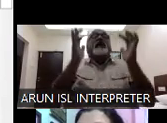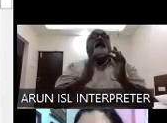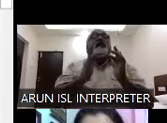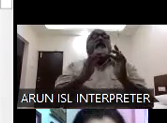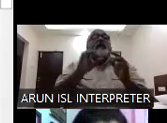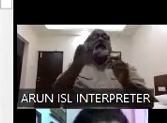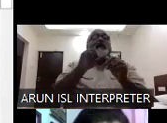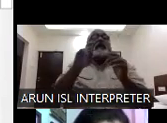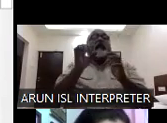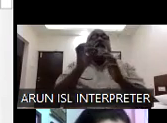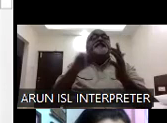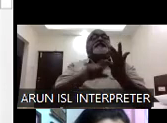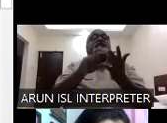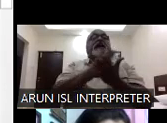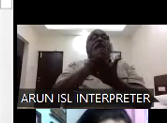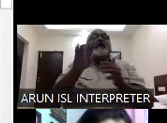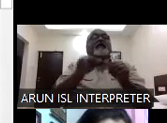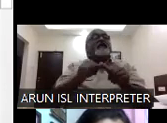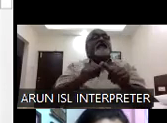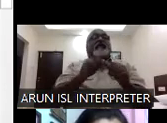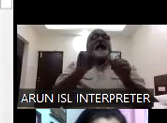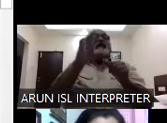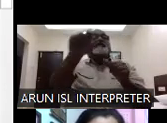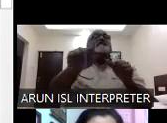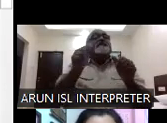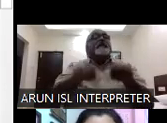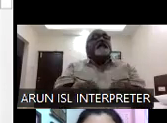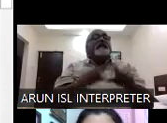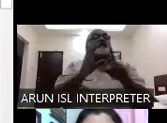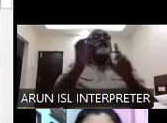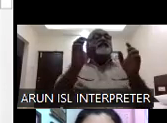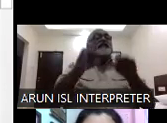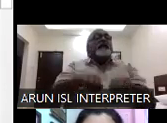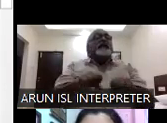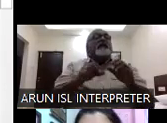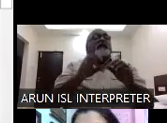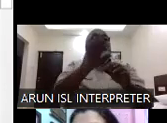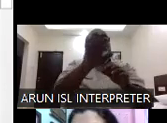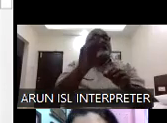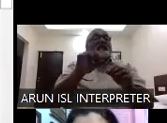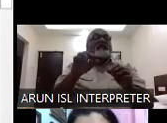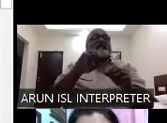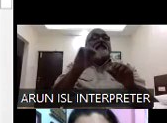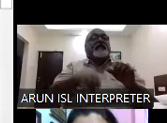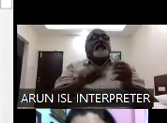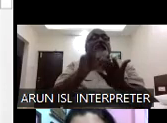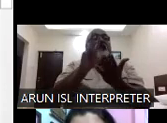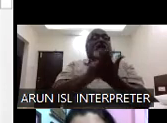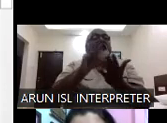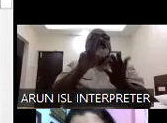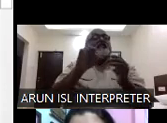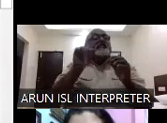be savvy to persons with disability, and all kind of amendments were done by